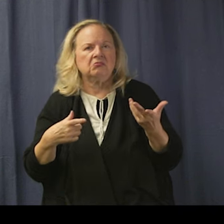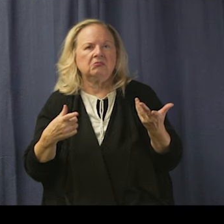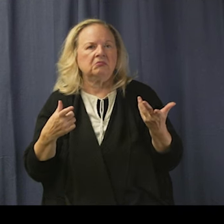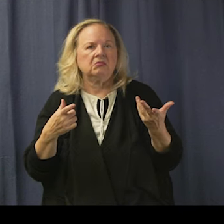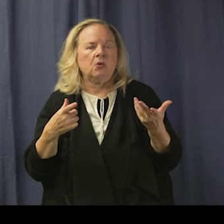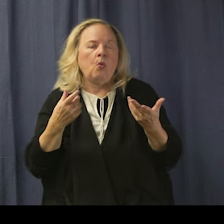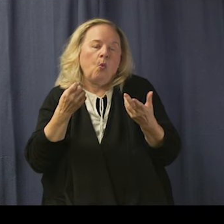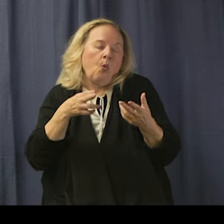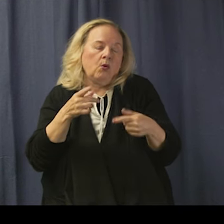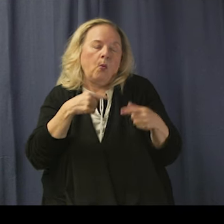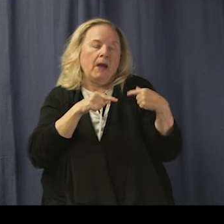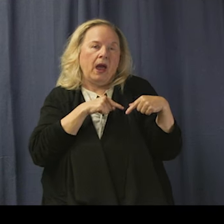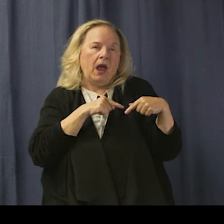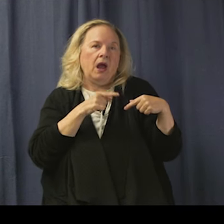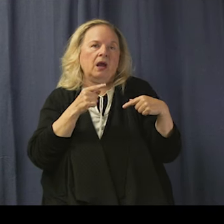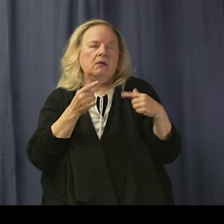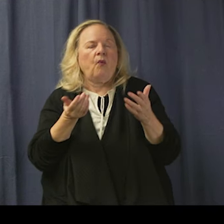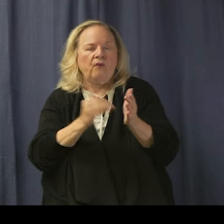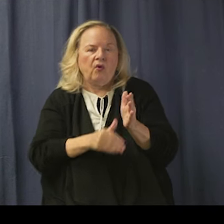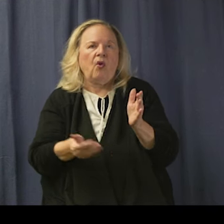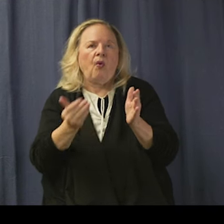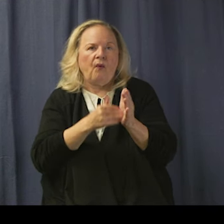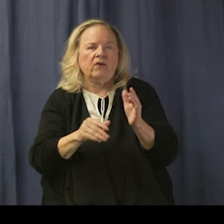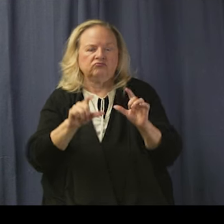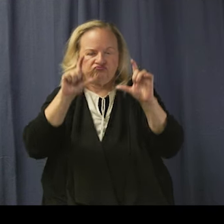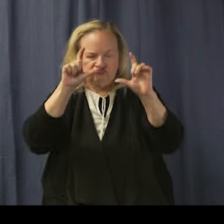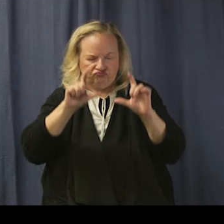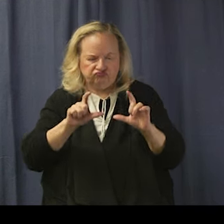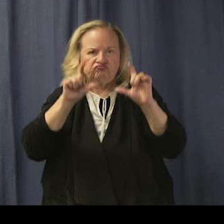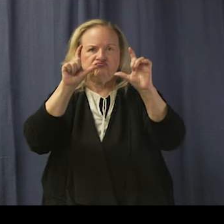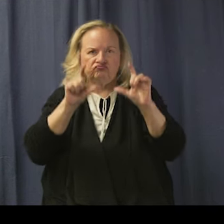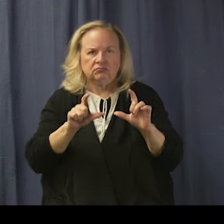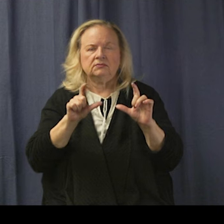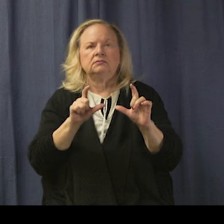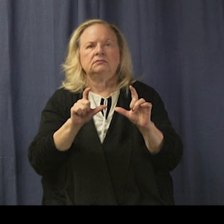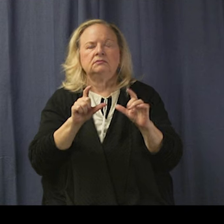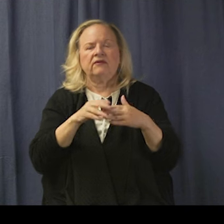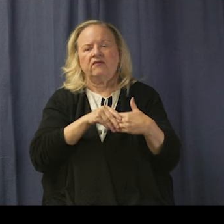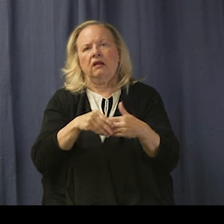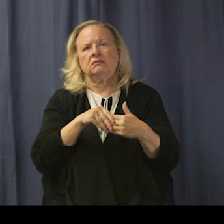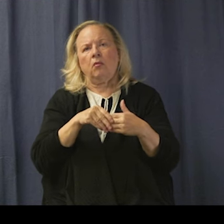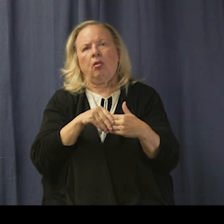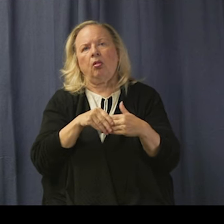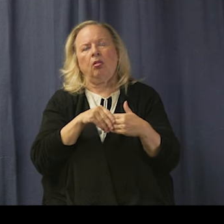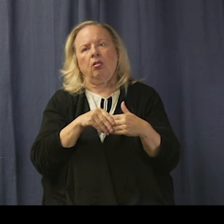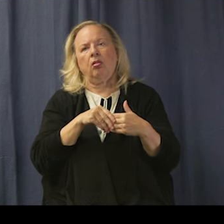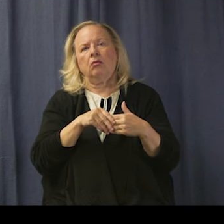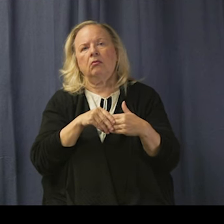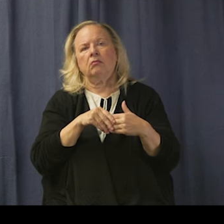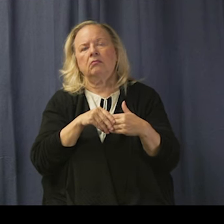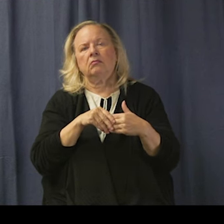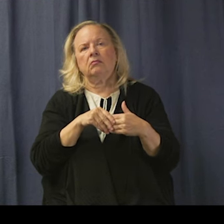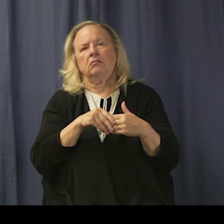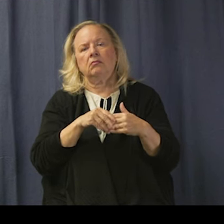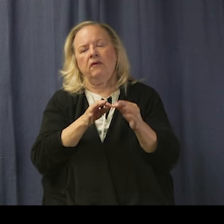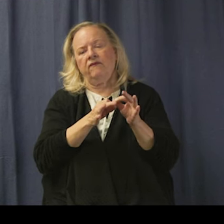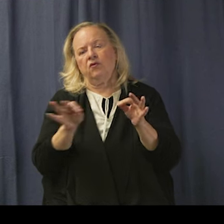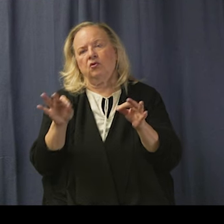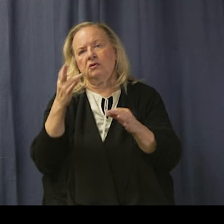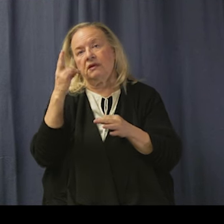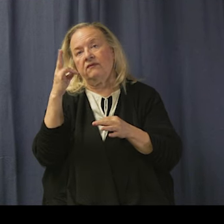again. So in this page, there is no audio, but you go to the next page, and here it is on verse